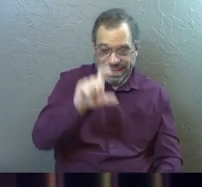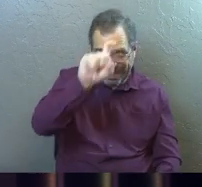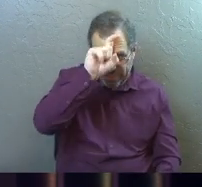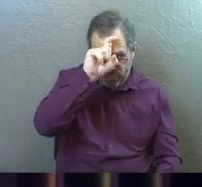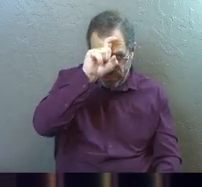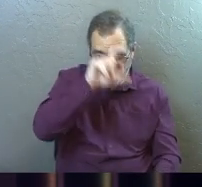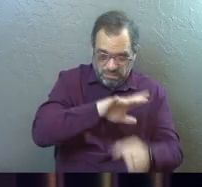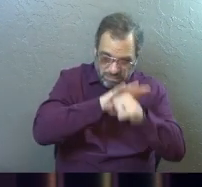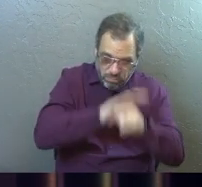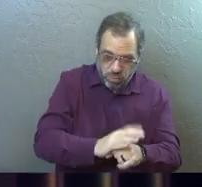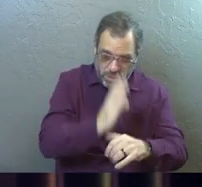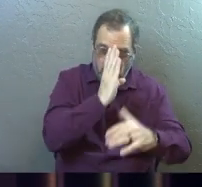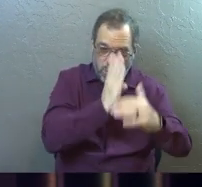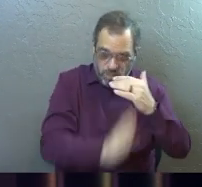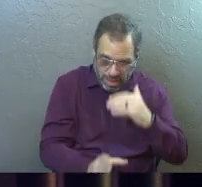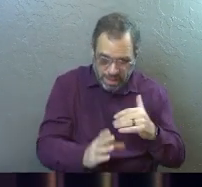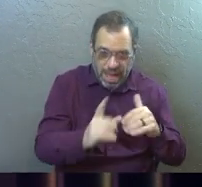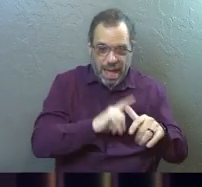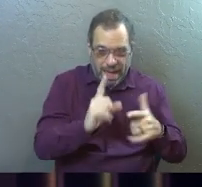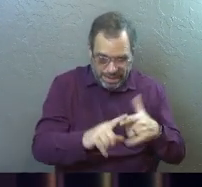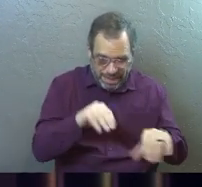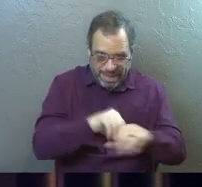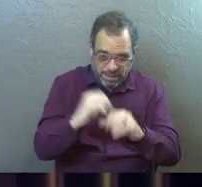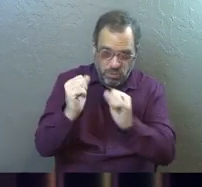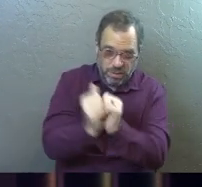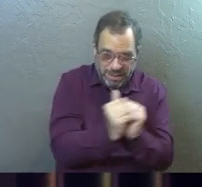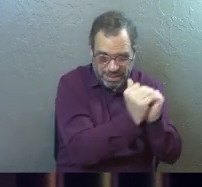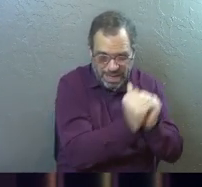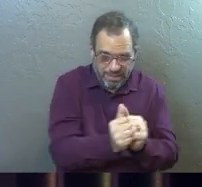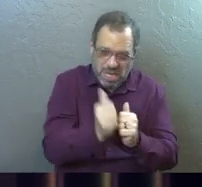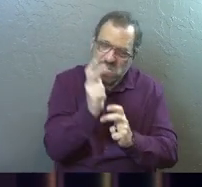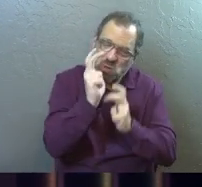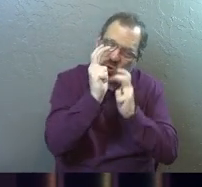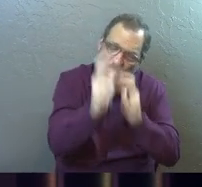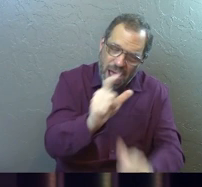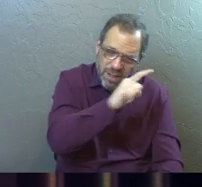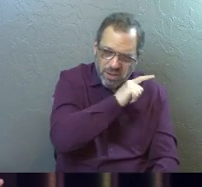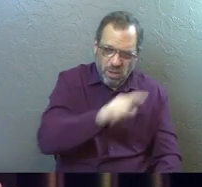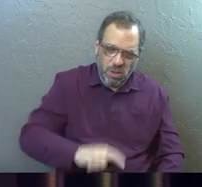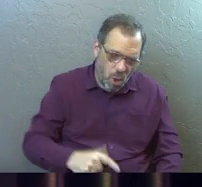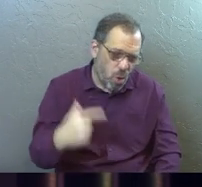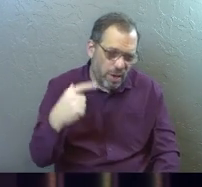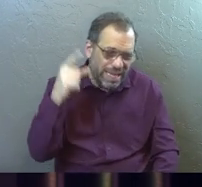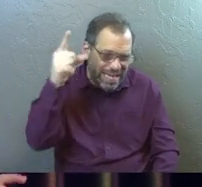Egyptians oppressed and humiliated us and put us into slavery, we cried out to the Lord.